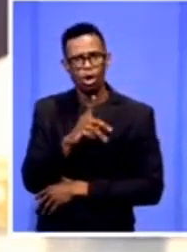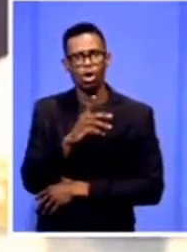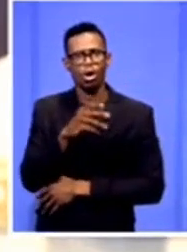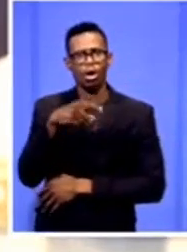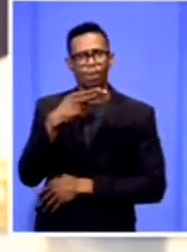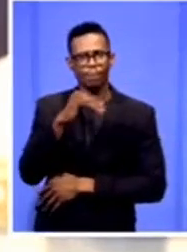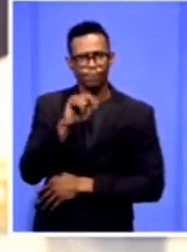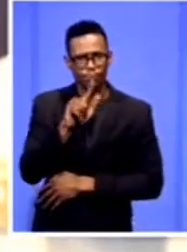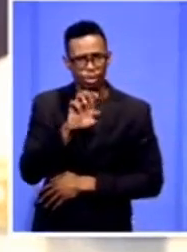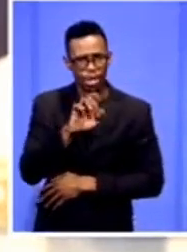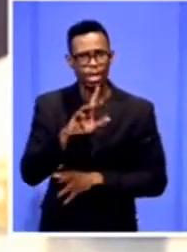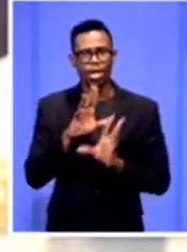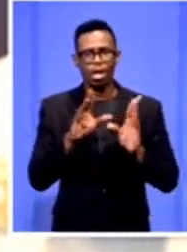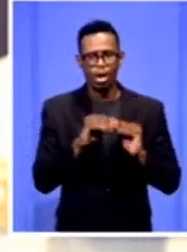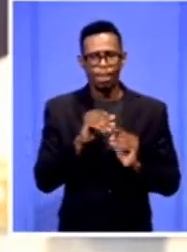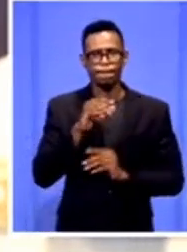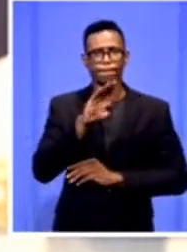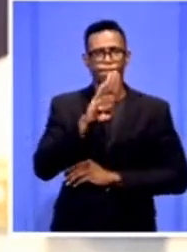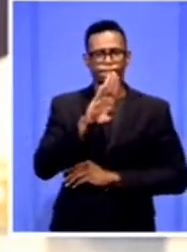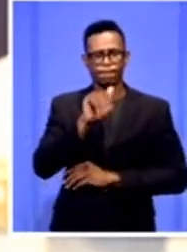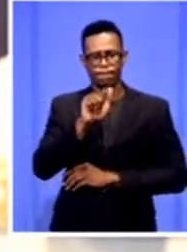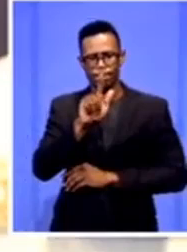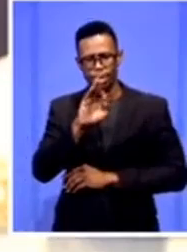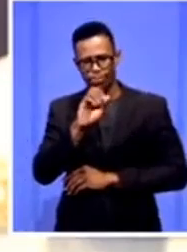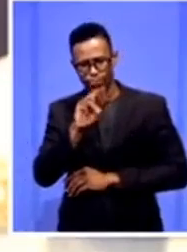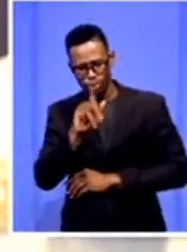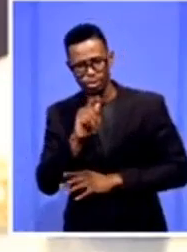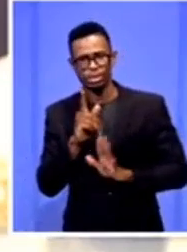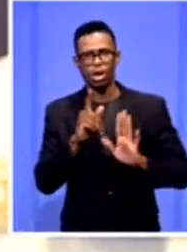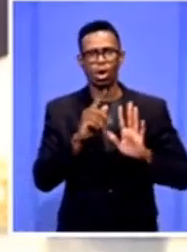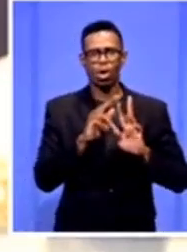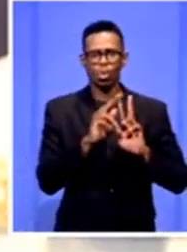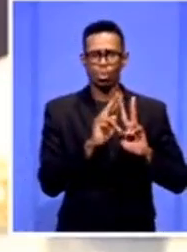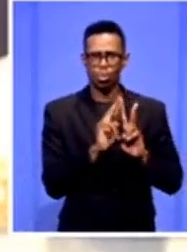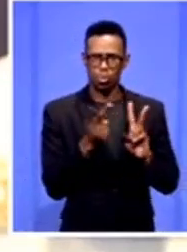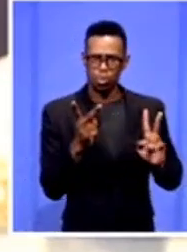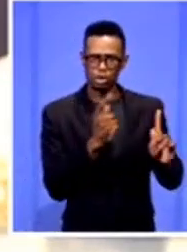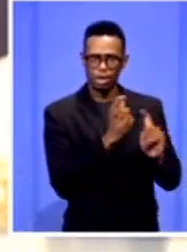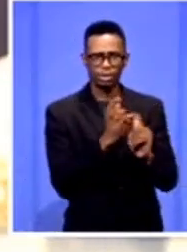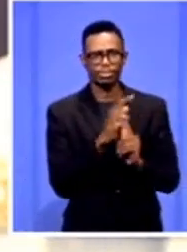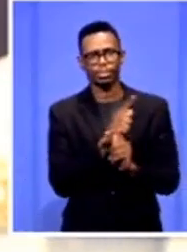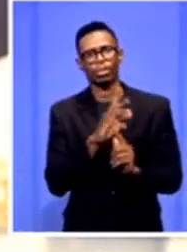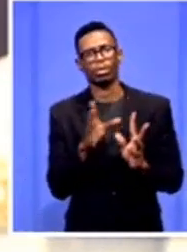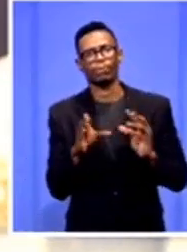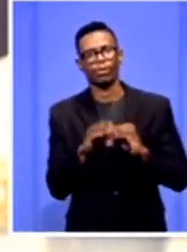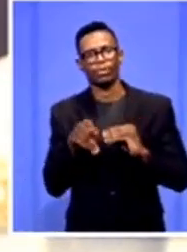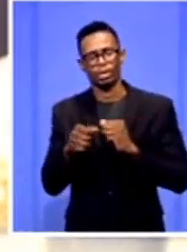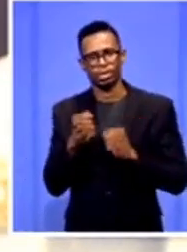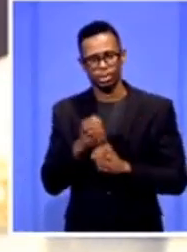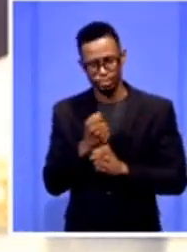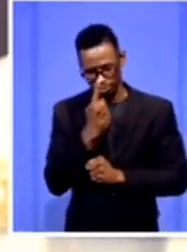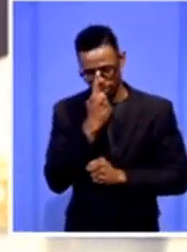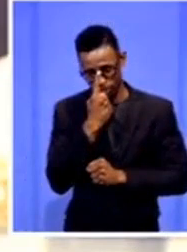Bellefontaine, Pietersdrin, Brandfort will also be there this year. We will spend